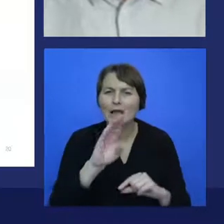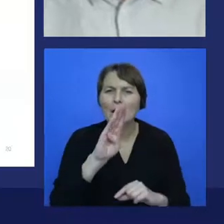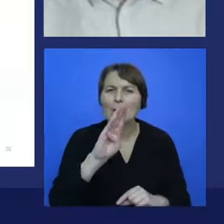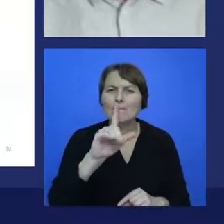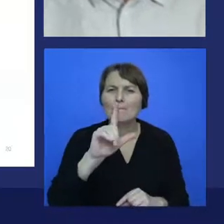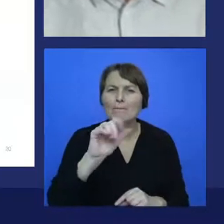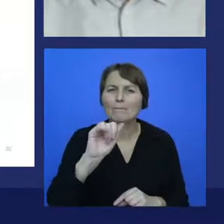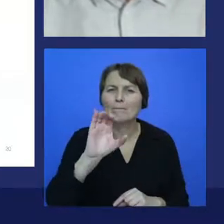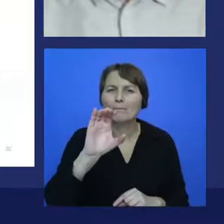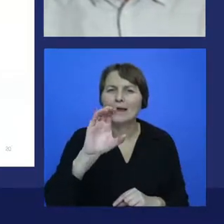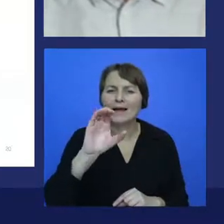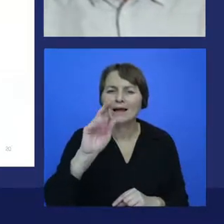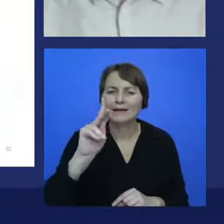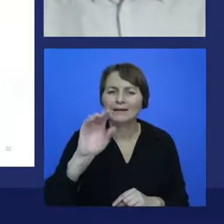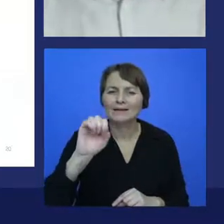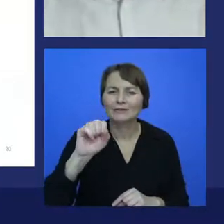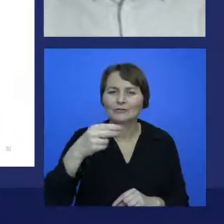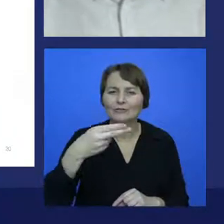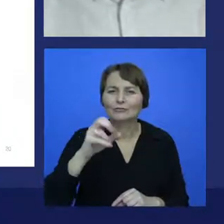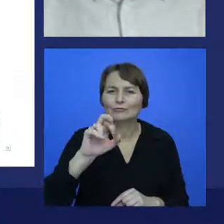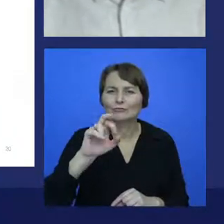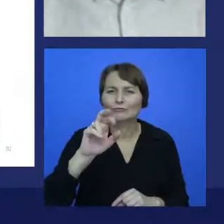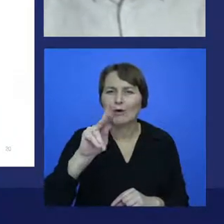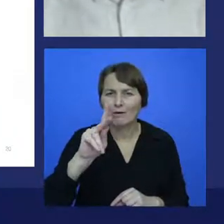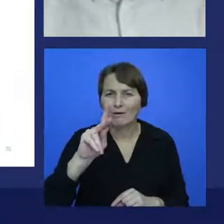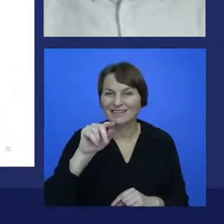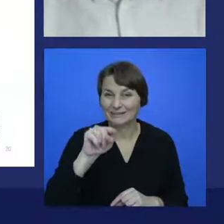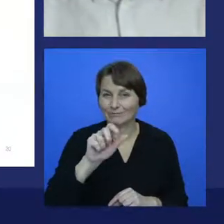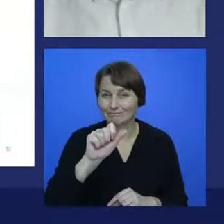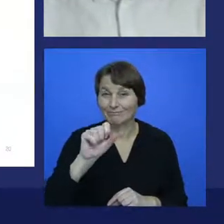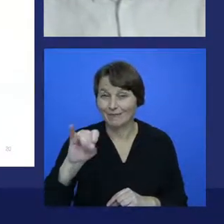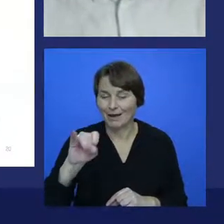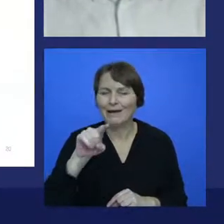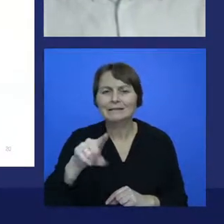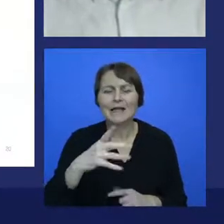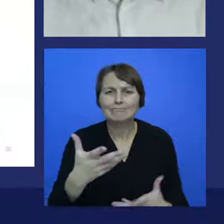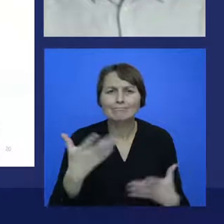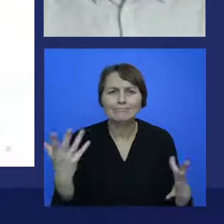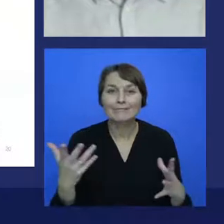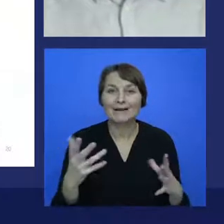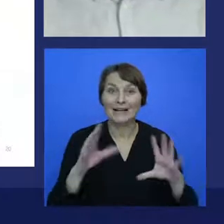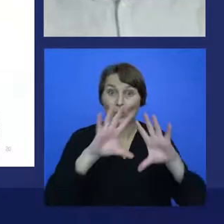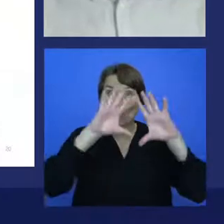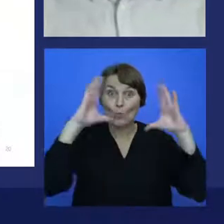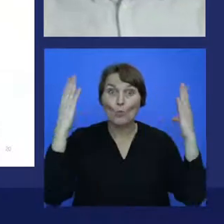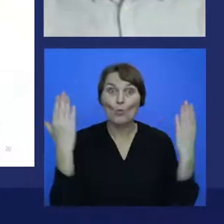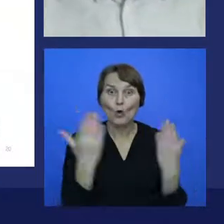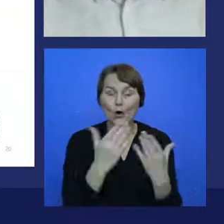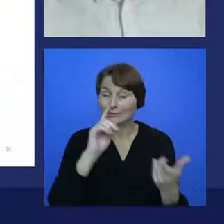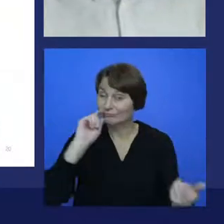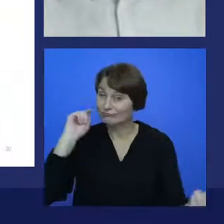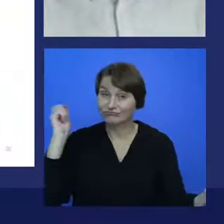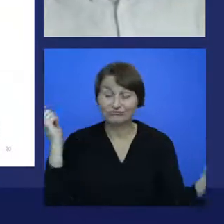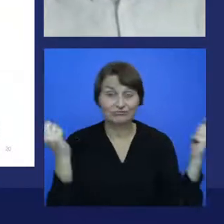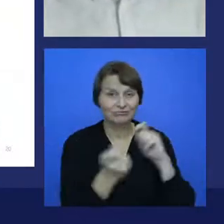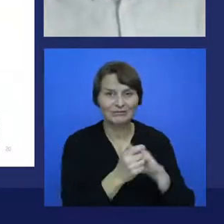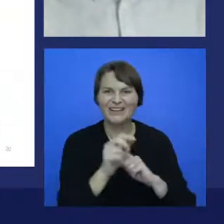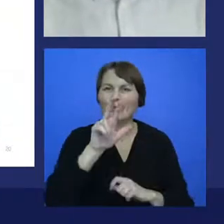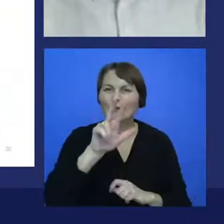massive project to 3D model the entire world. But the key point for me on this is that it's actually some